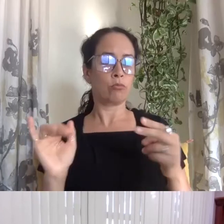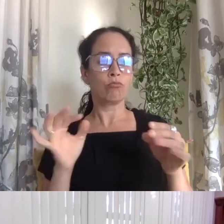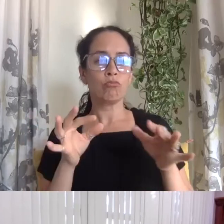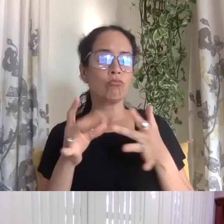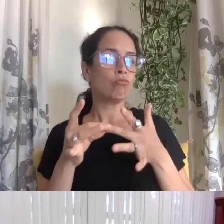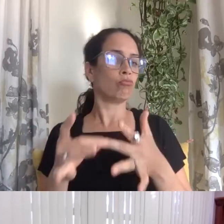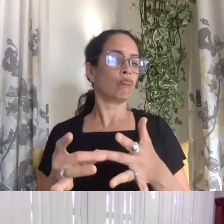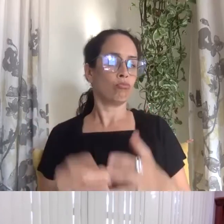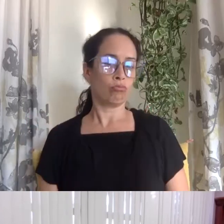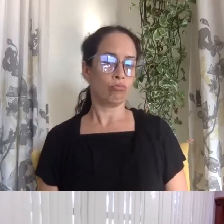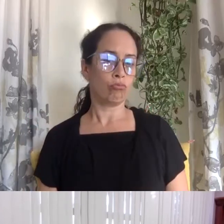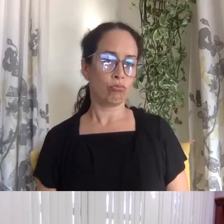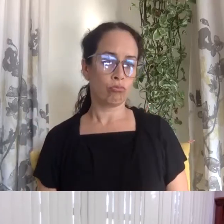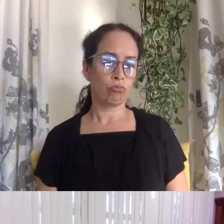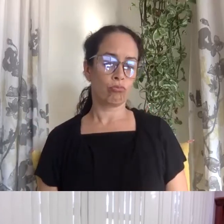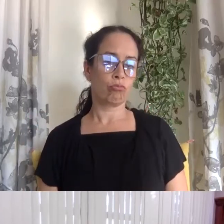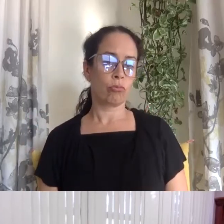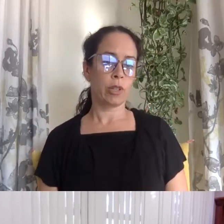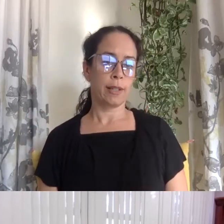results.